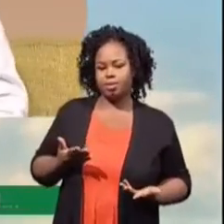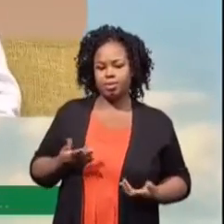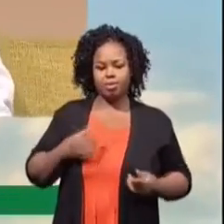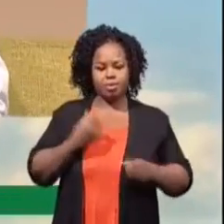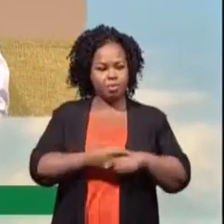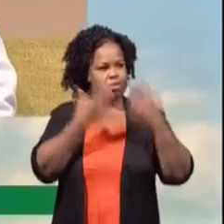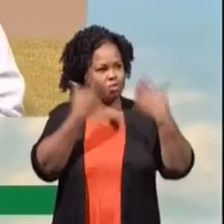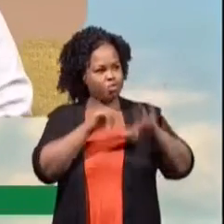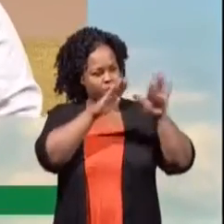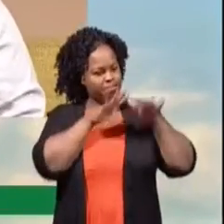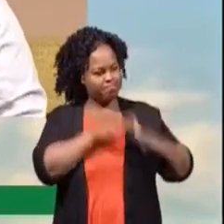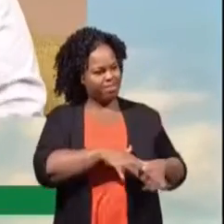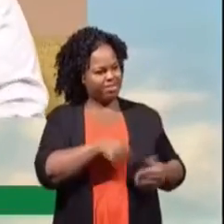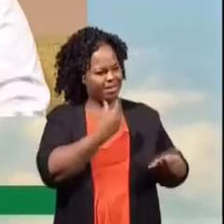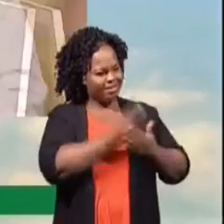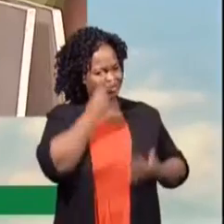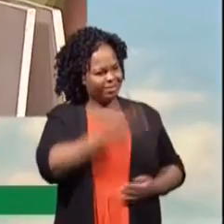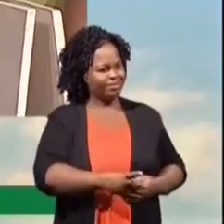that bad. There are things that